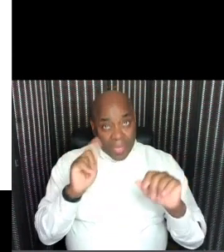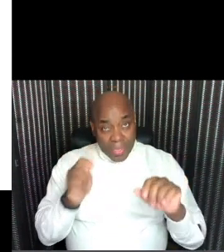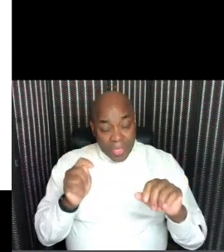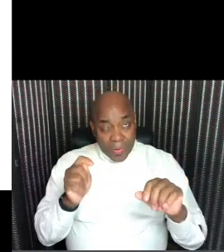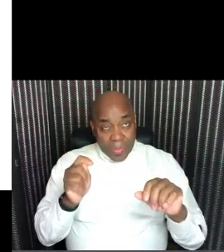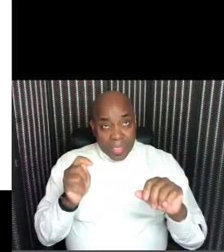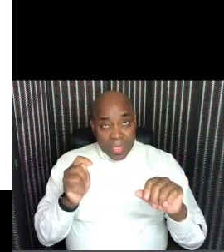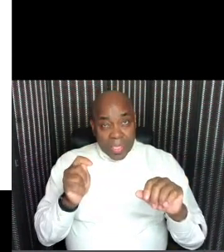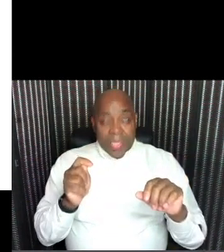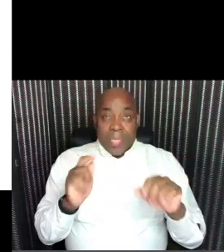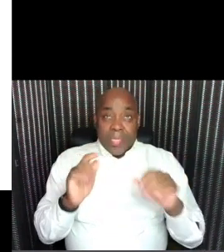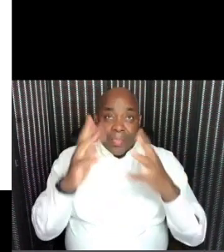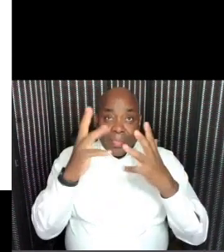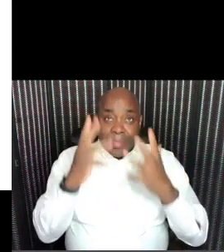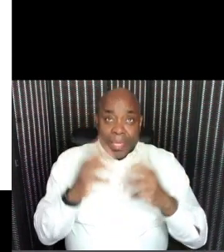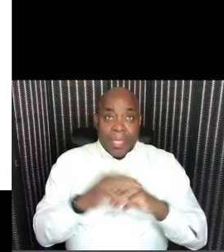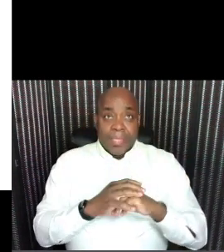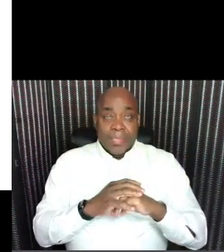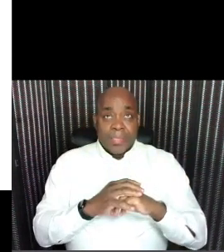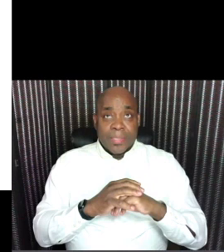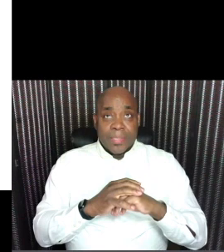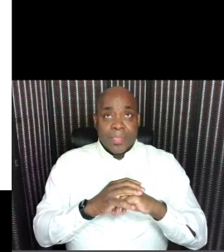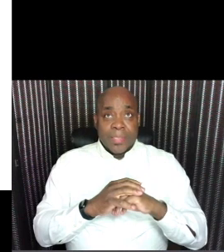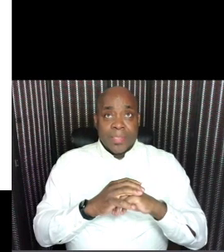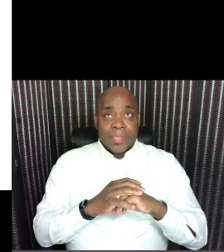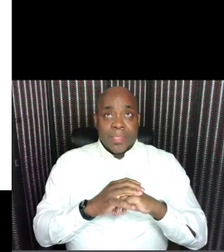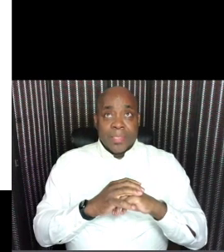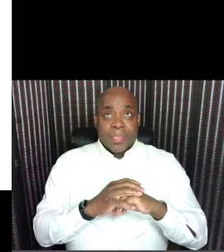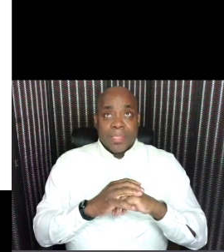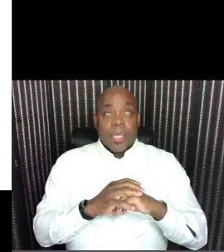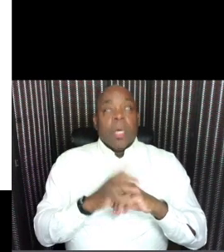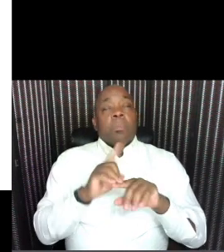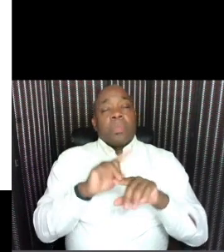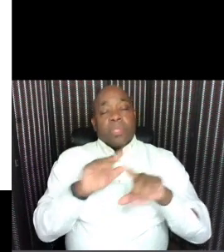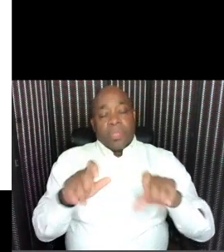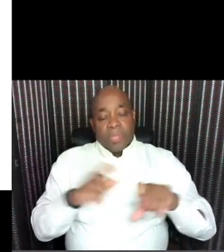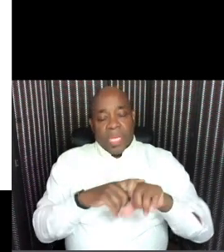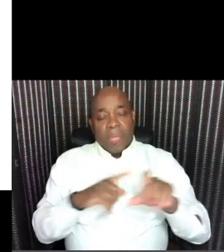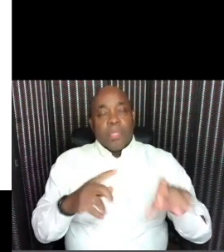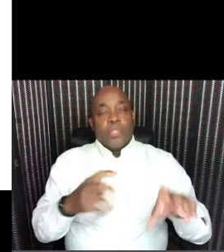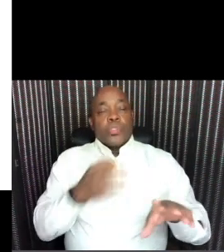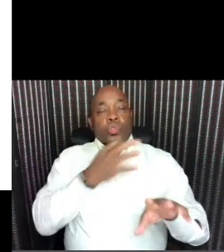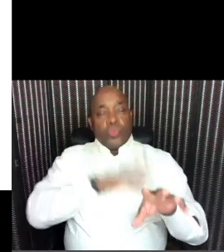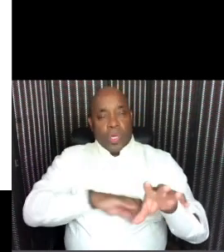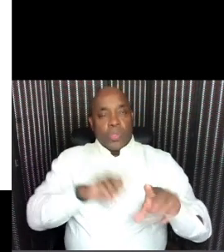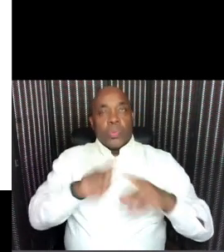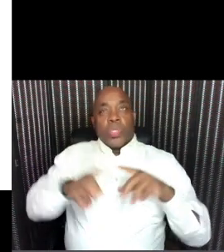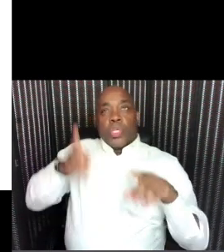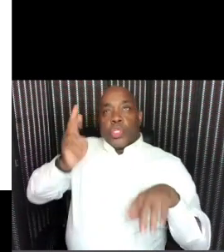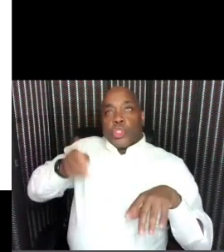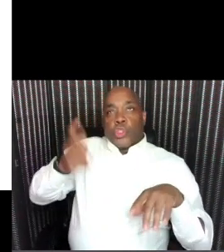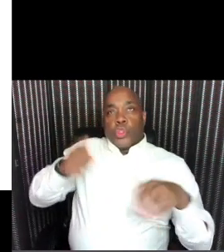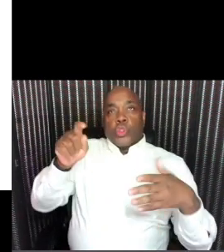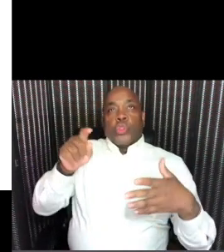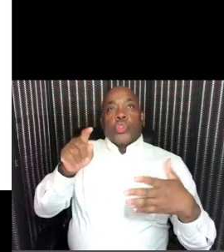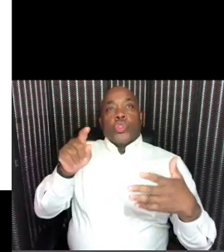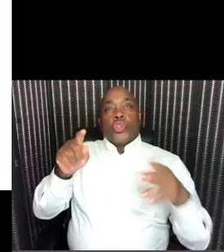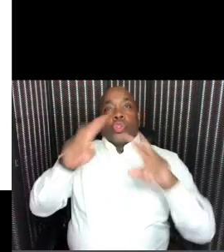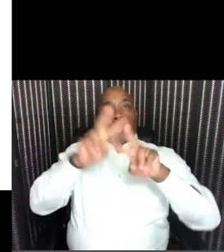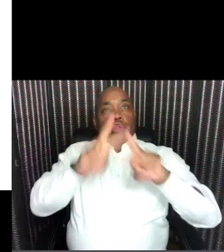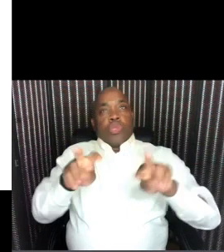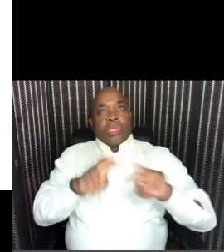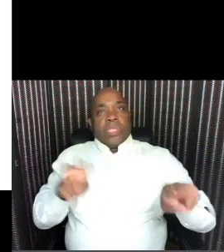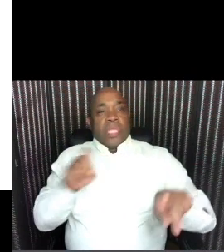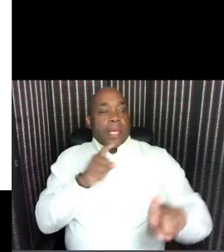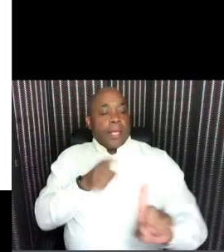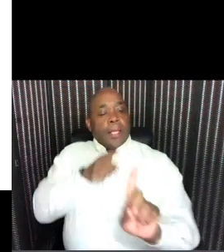sad, but also a credit to the historical critique that he's offering. Now, he makes